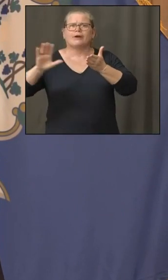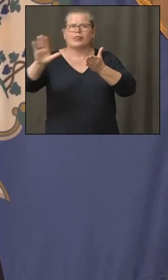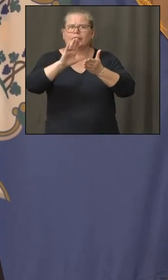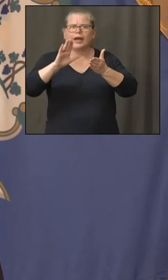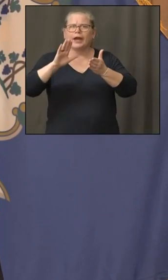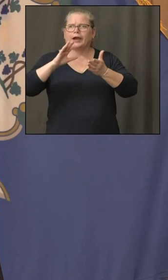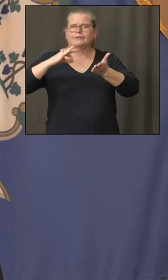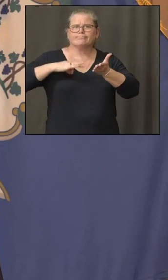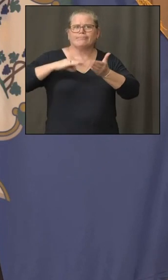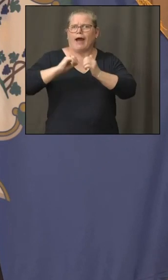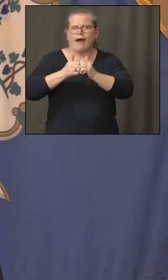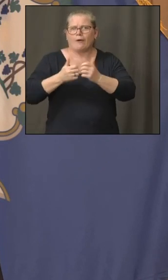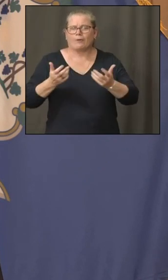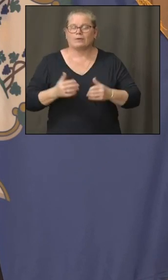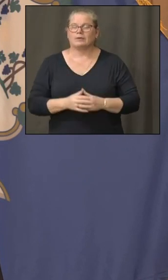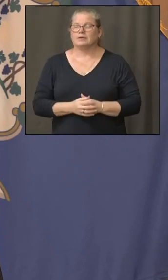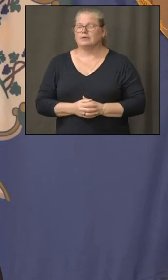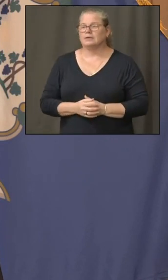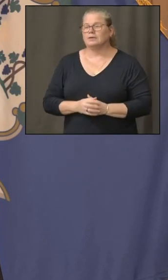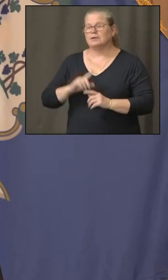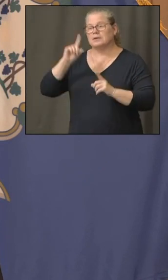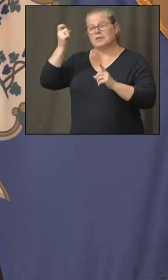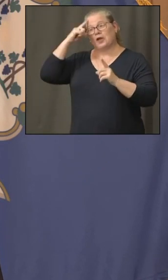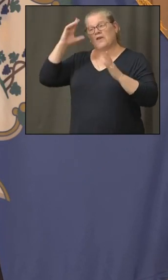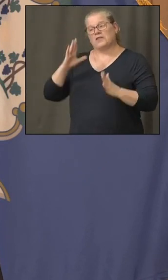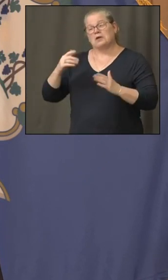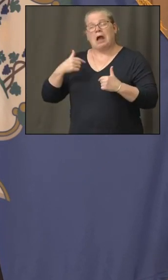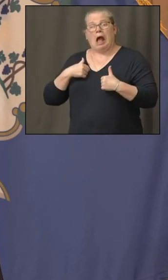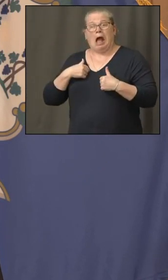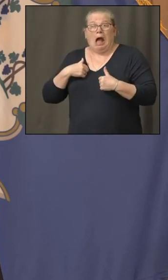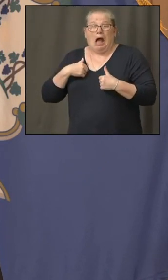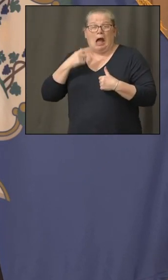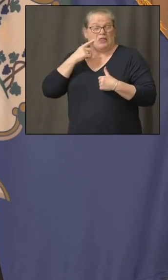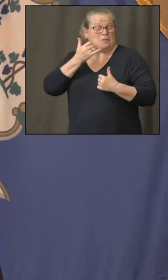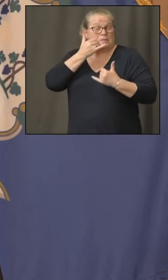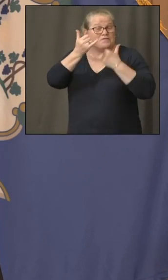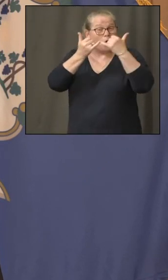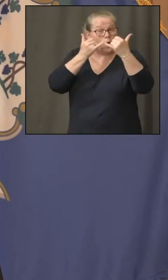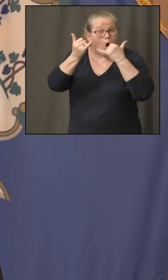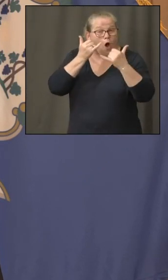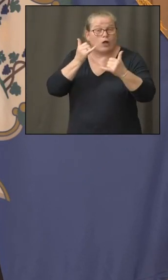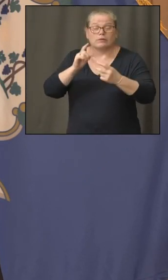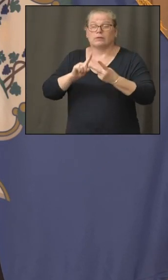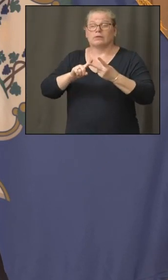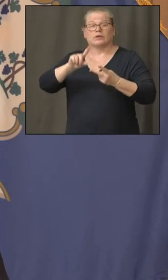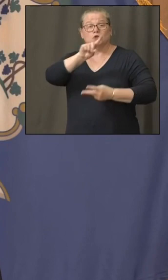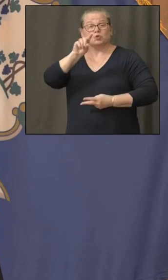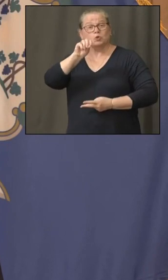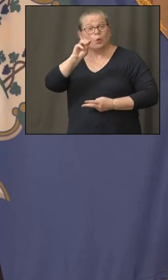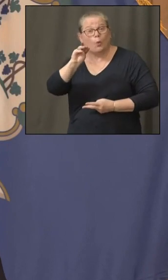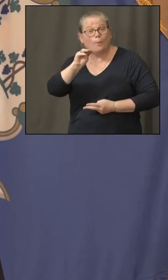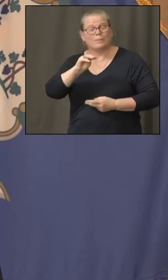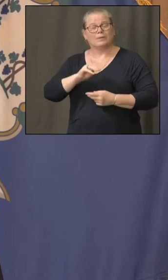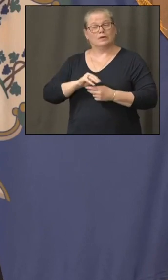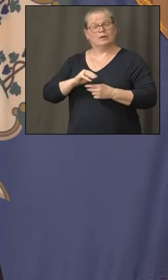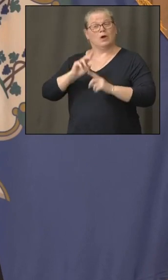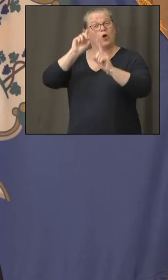that. I'd be, a little more cautious about knocking on doors. If you knock on doors, or wear a mask.